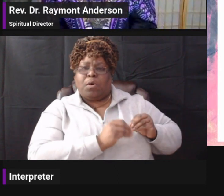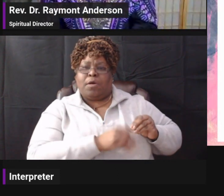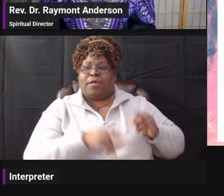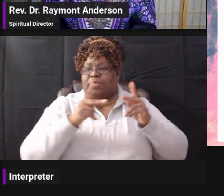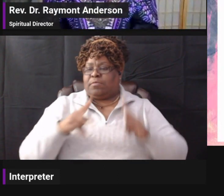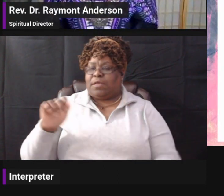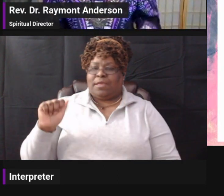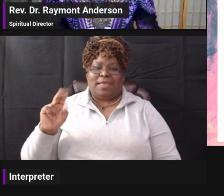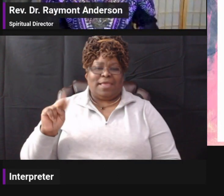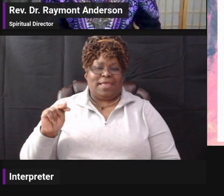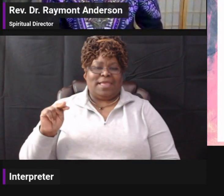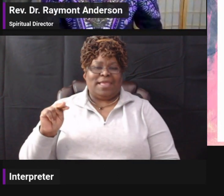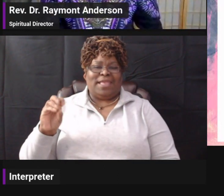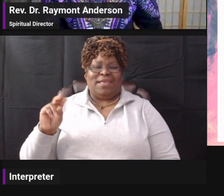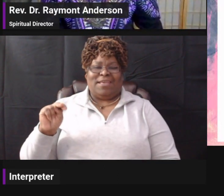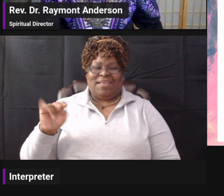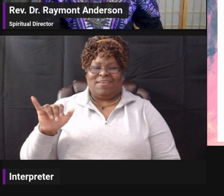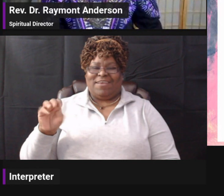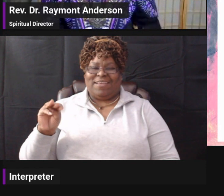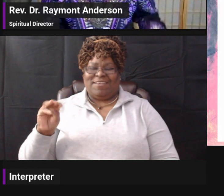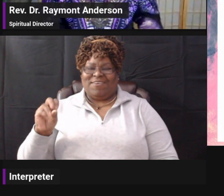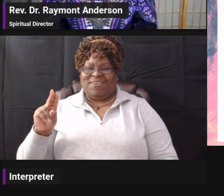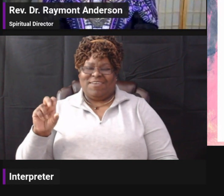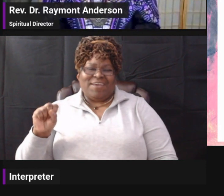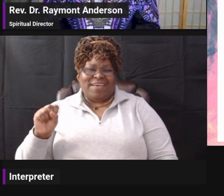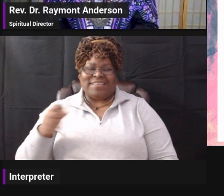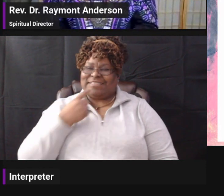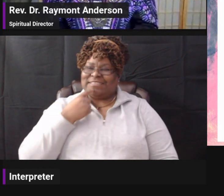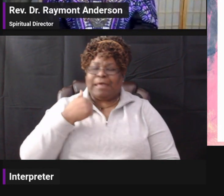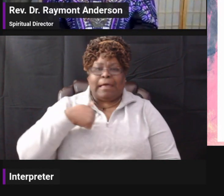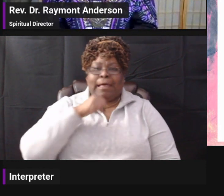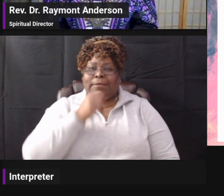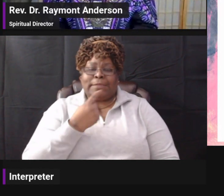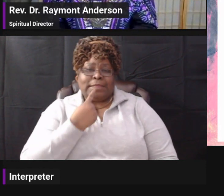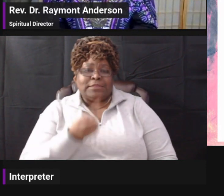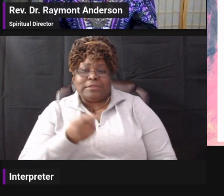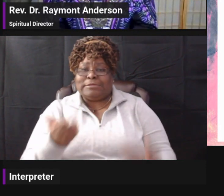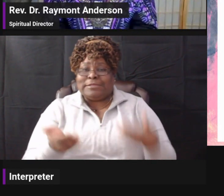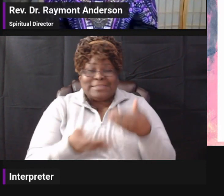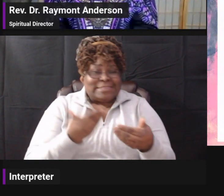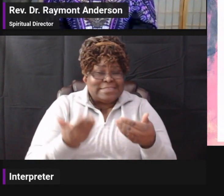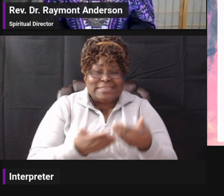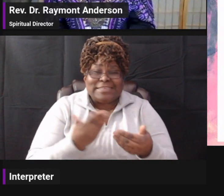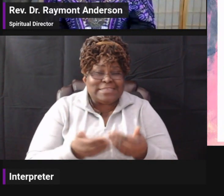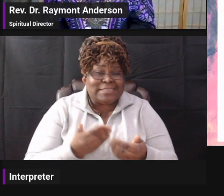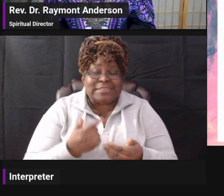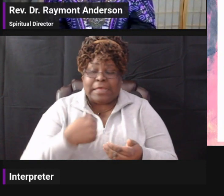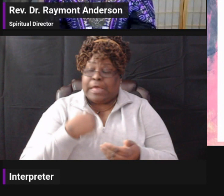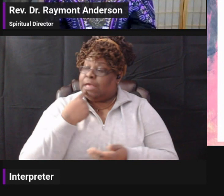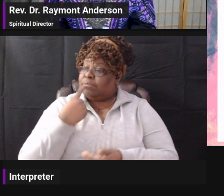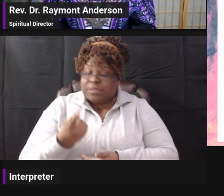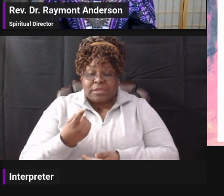This person, anonymous, they're very prolific, are they not? They said, I'm not telling you it's going to be